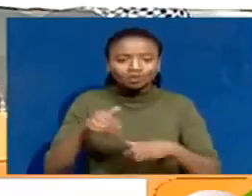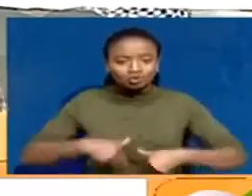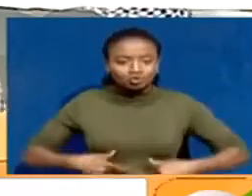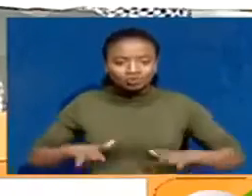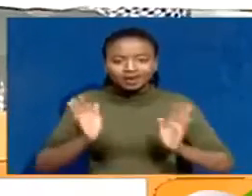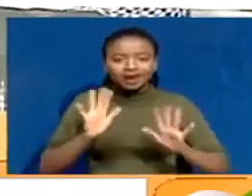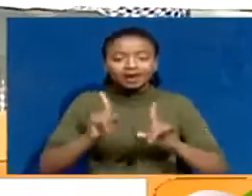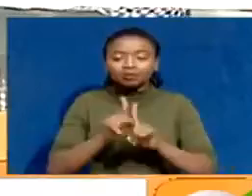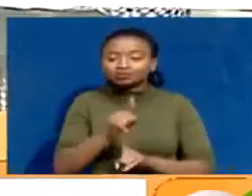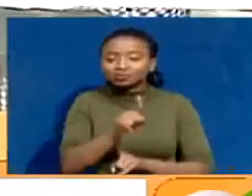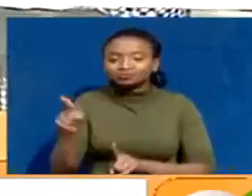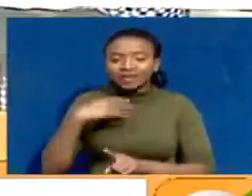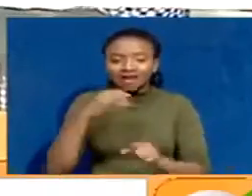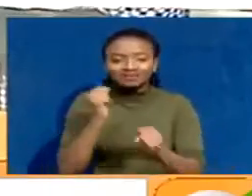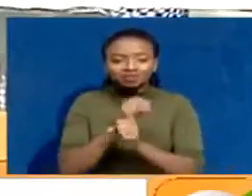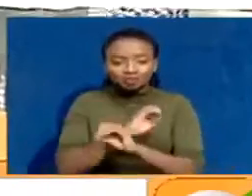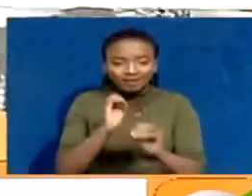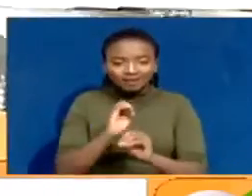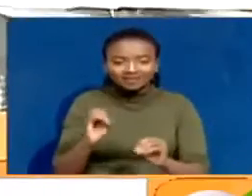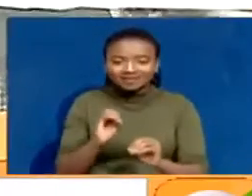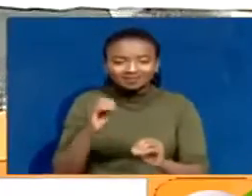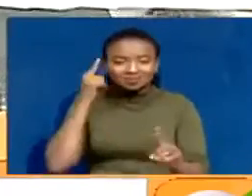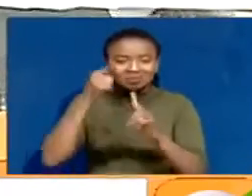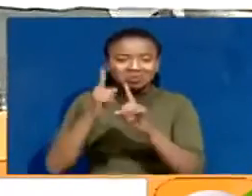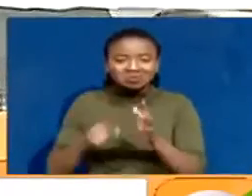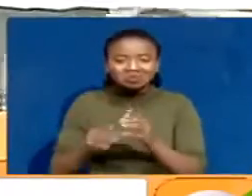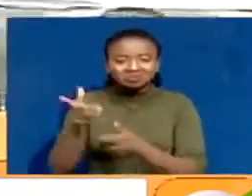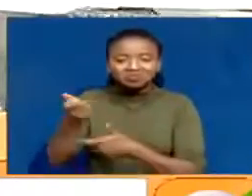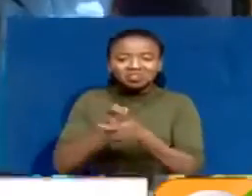their unemployment to score their political goals.